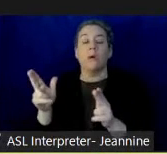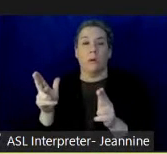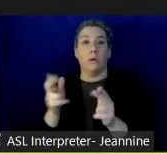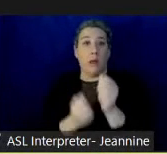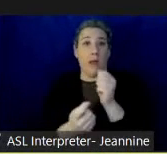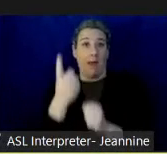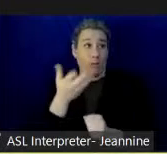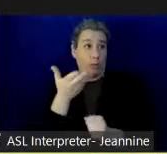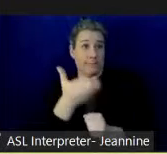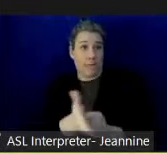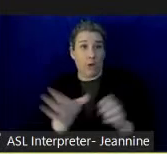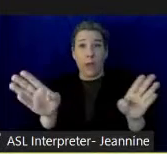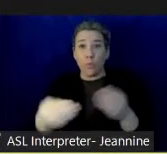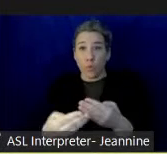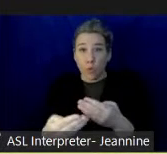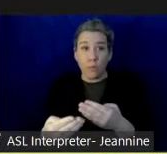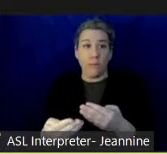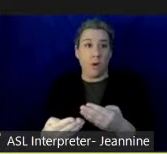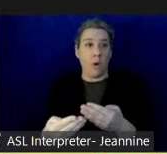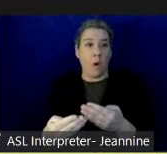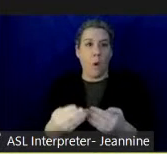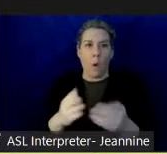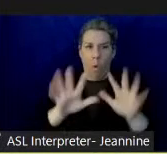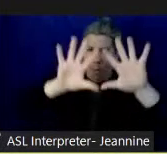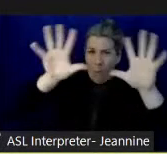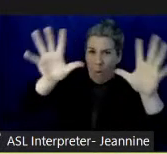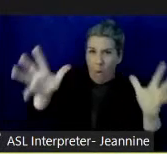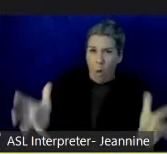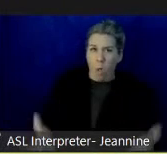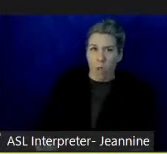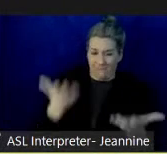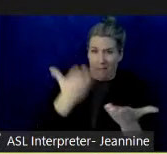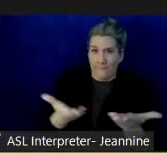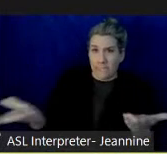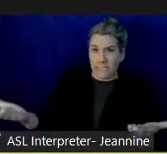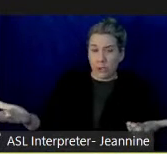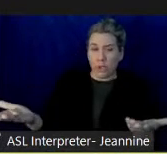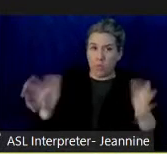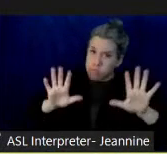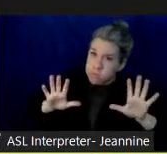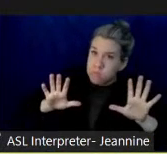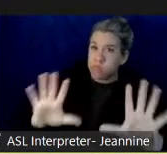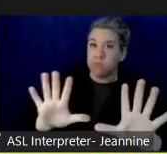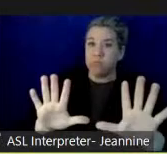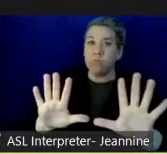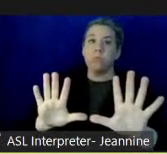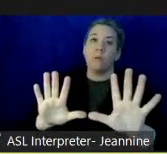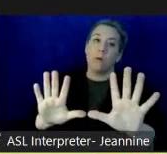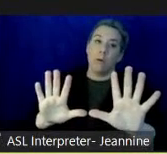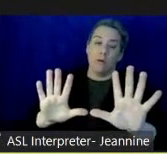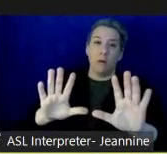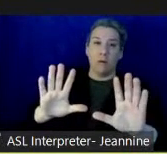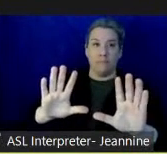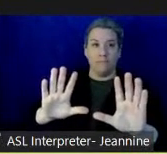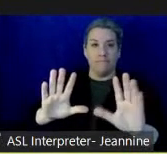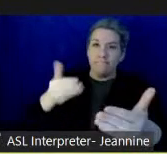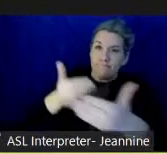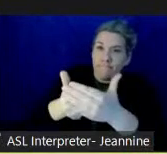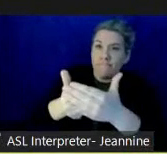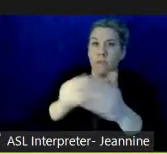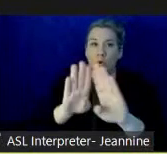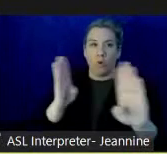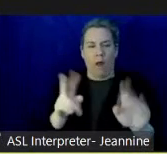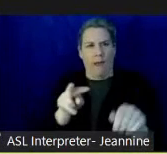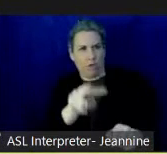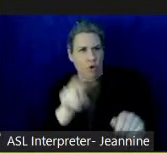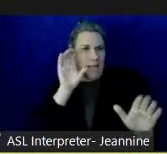that space took all that material that you're seeing before you and shoved it against the doorway. I've looked at this picture now for almost